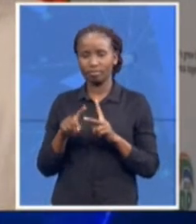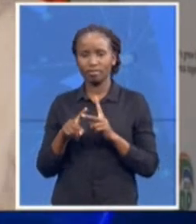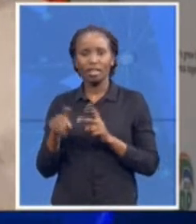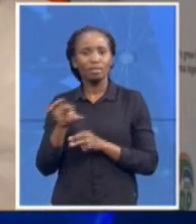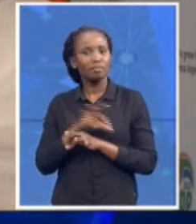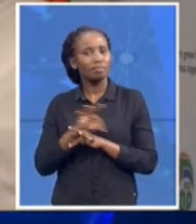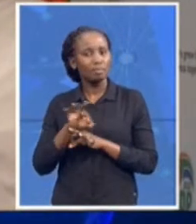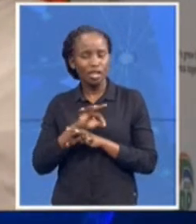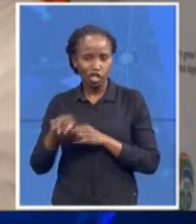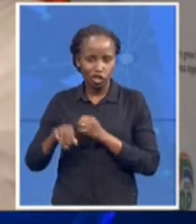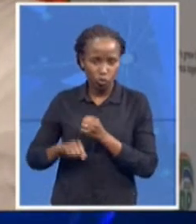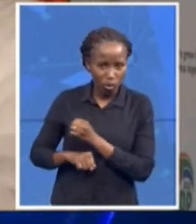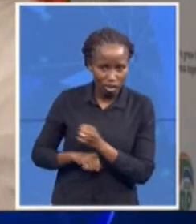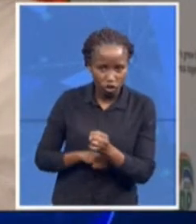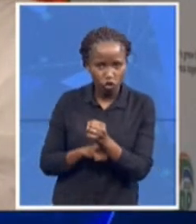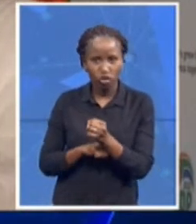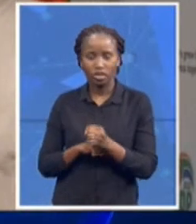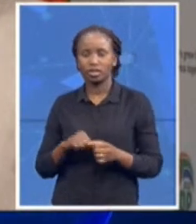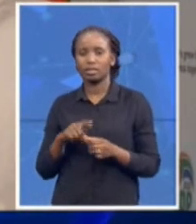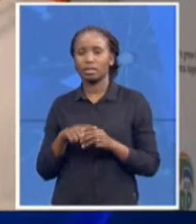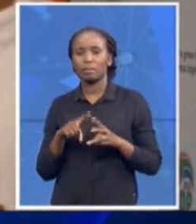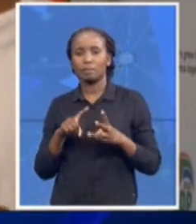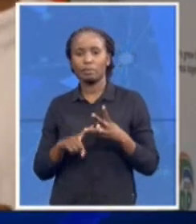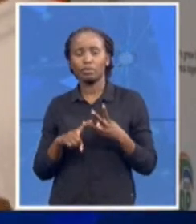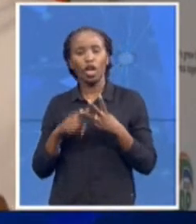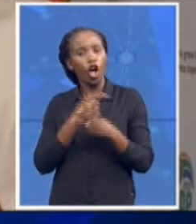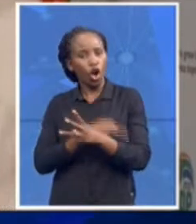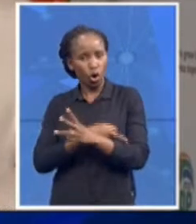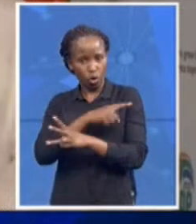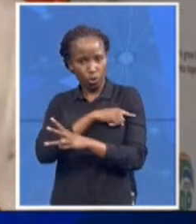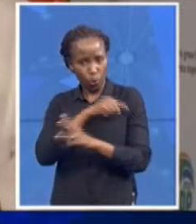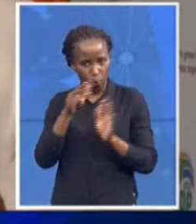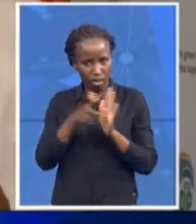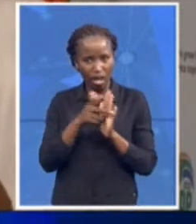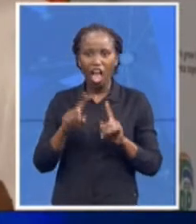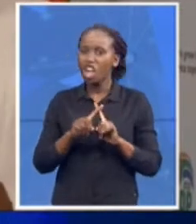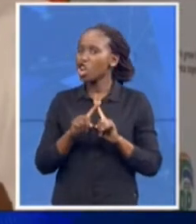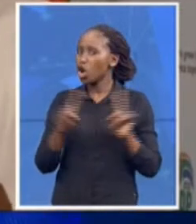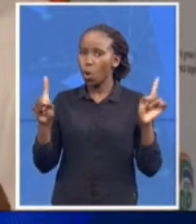They are not accounting authority. Now, if